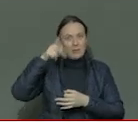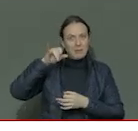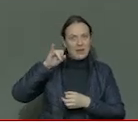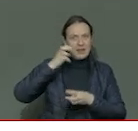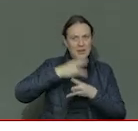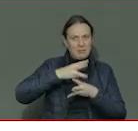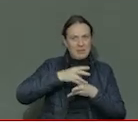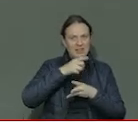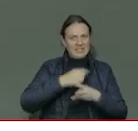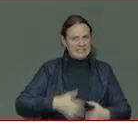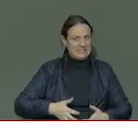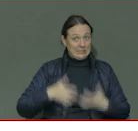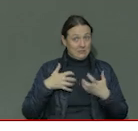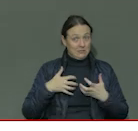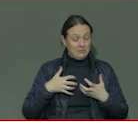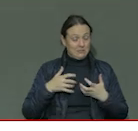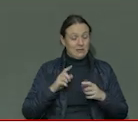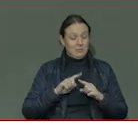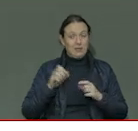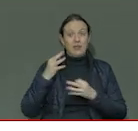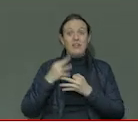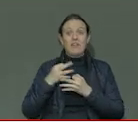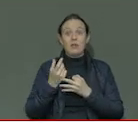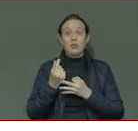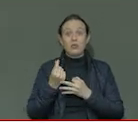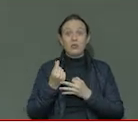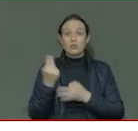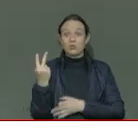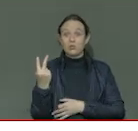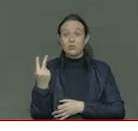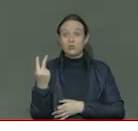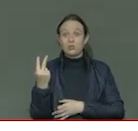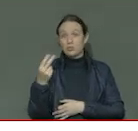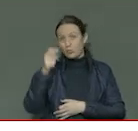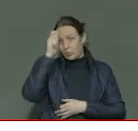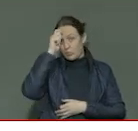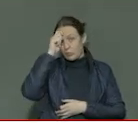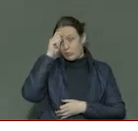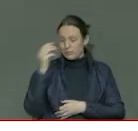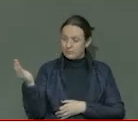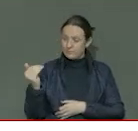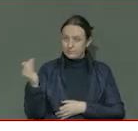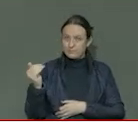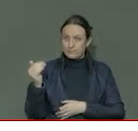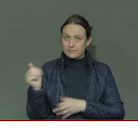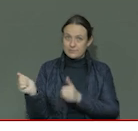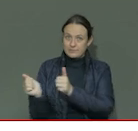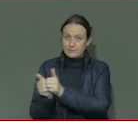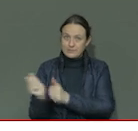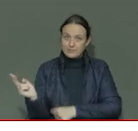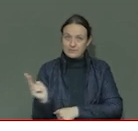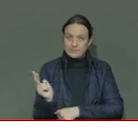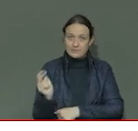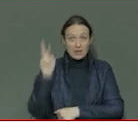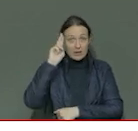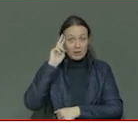upset with the father for doing this. But the father takes Pi because he feels that Pi is a bit too comfortable. Now remember, a tiger is a